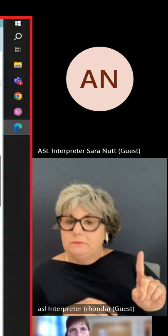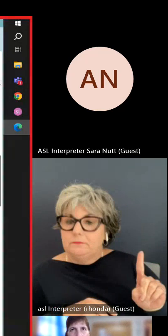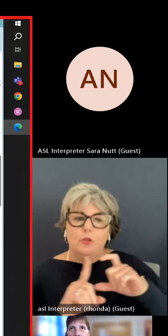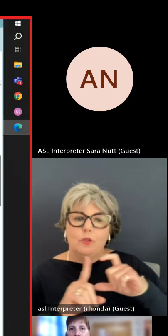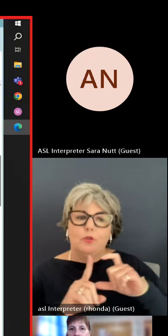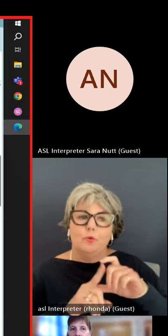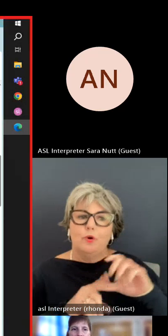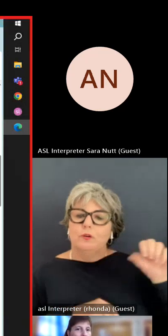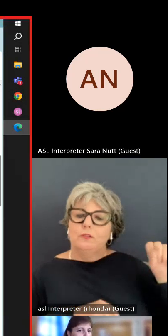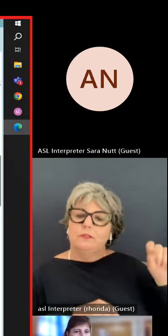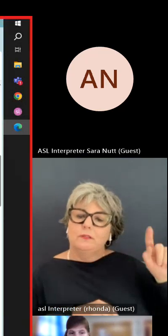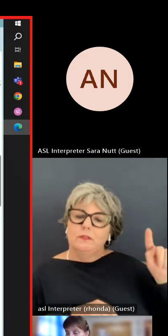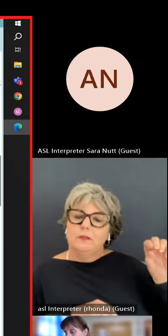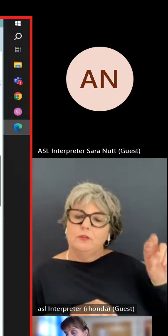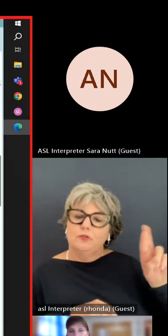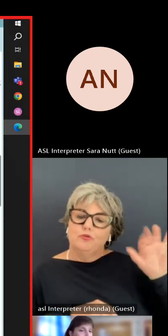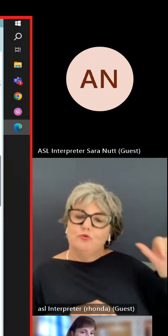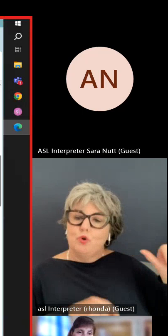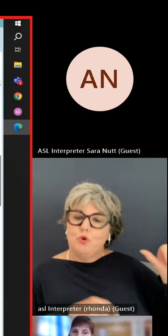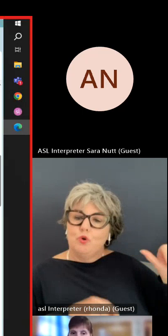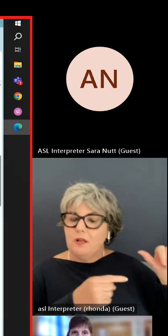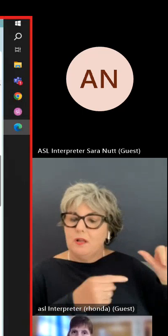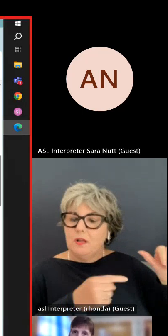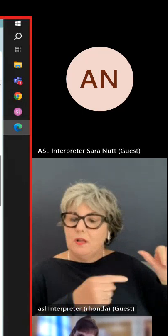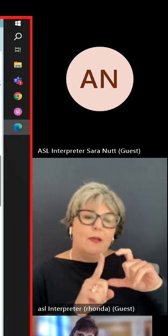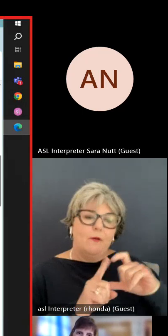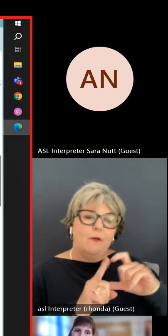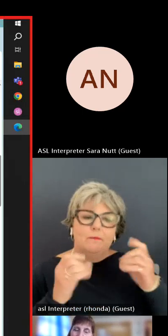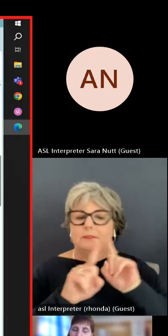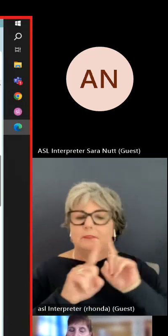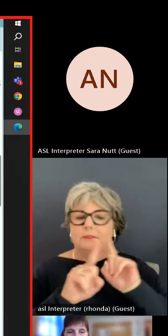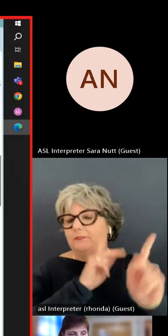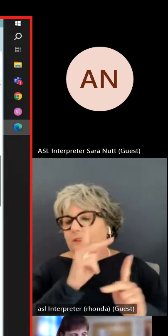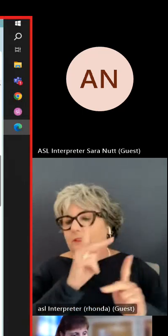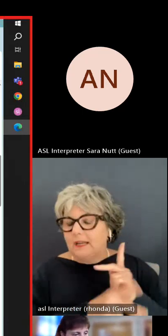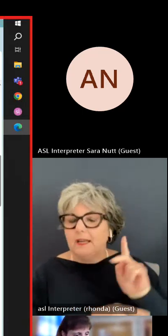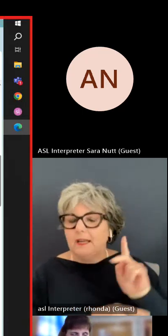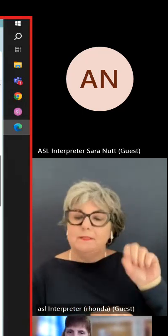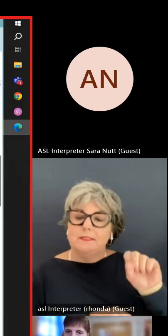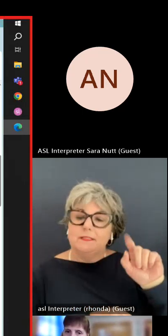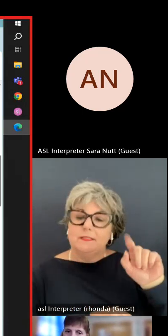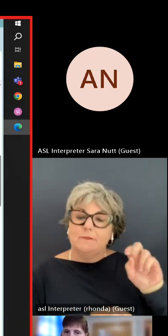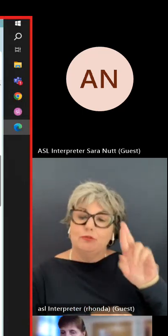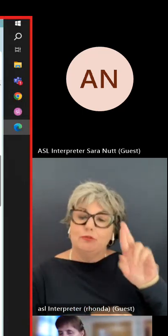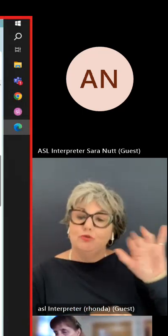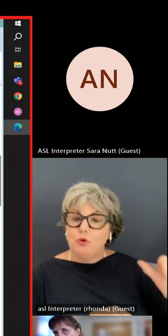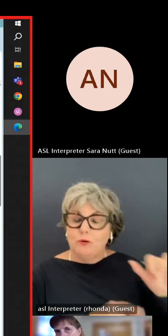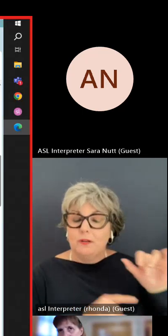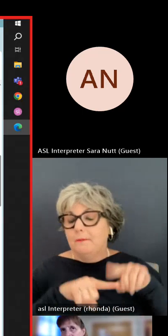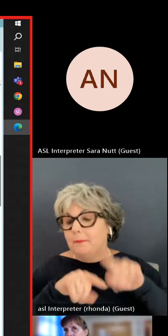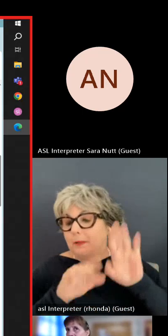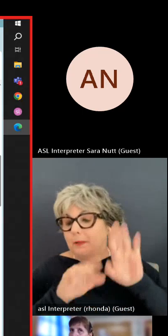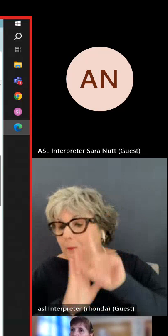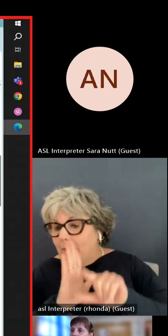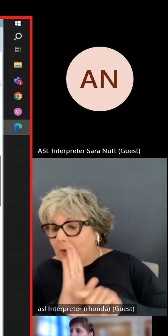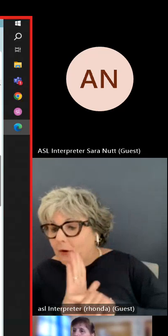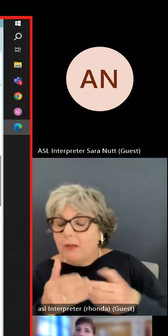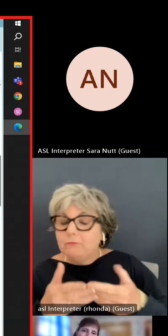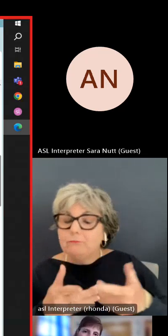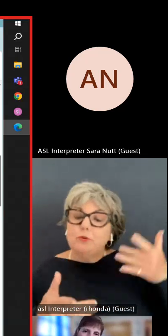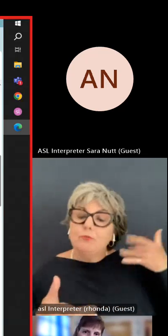story. Story comes in many, many forms, and it depends on your background and your previous